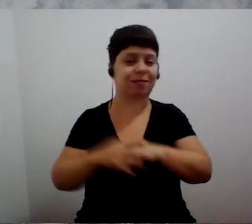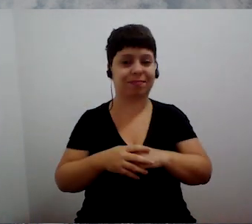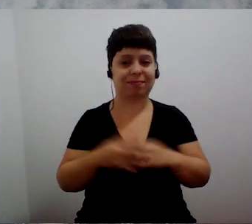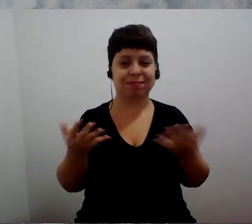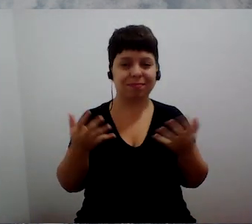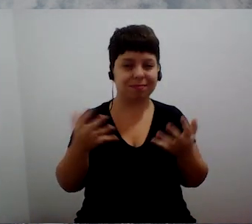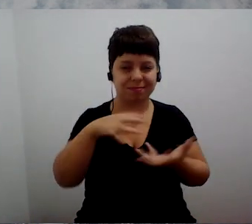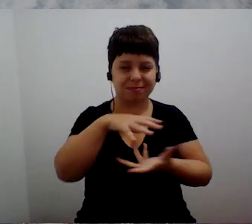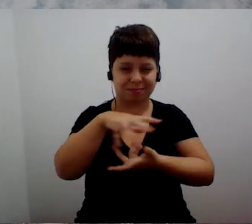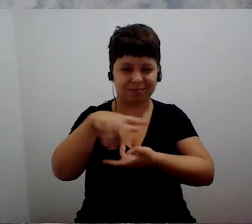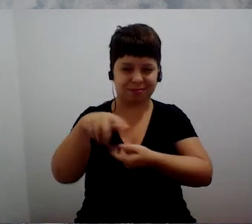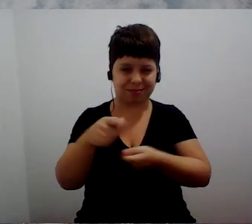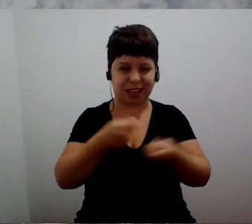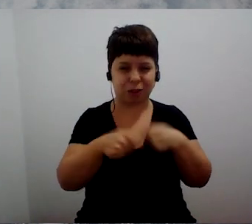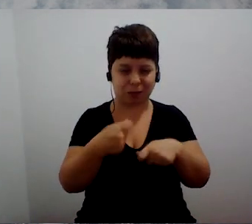over